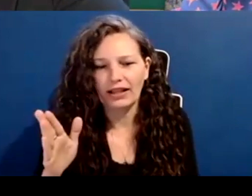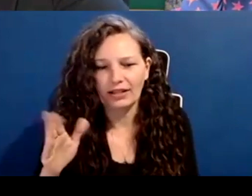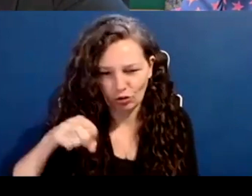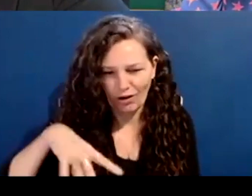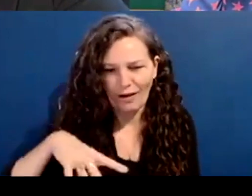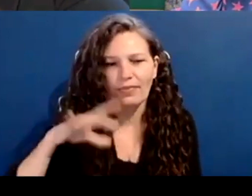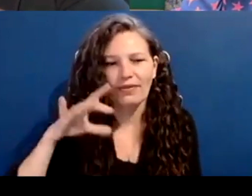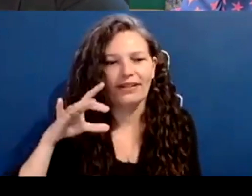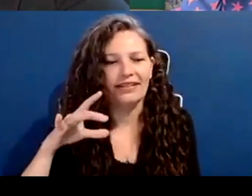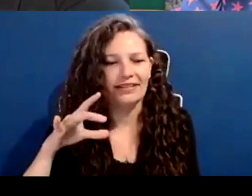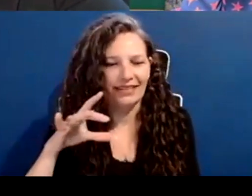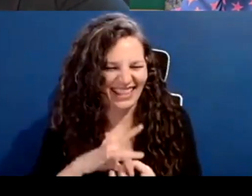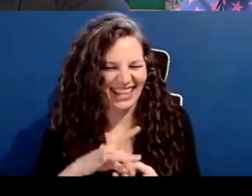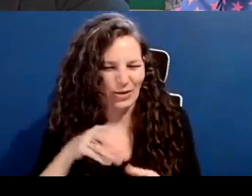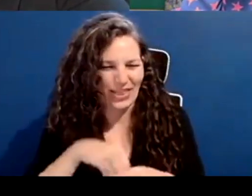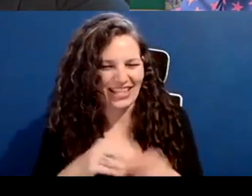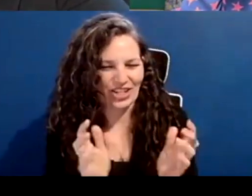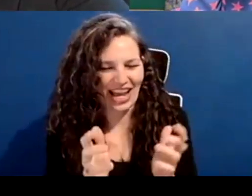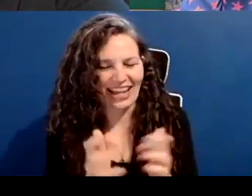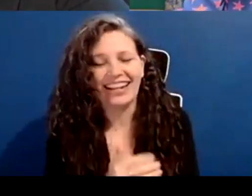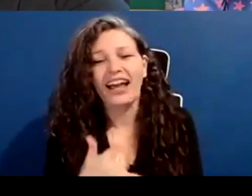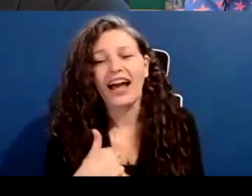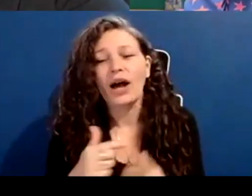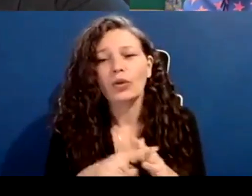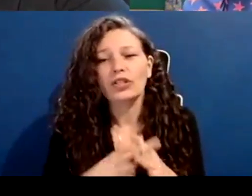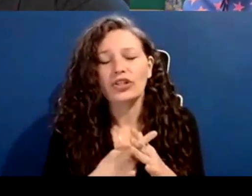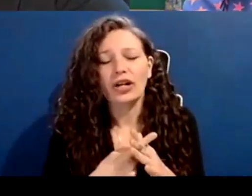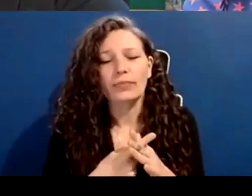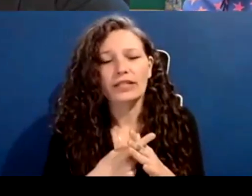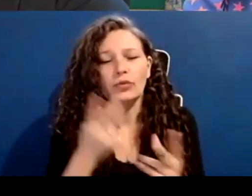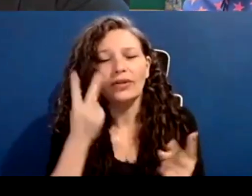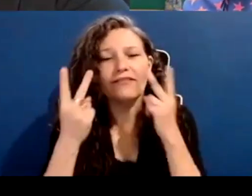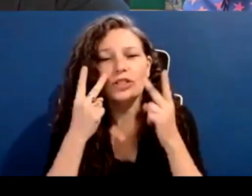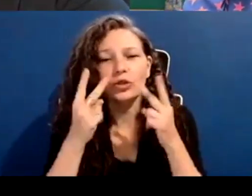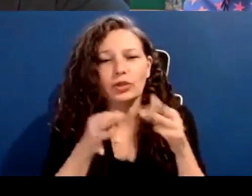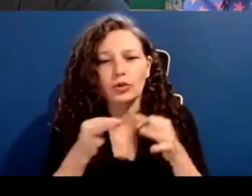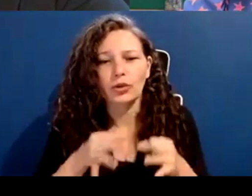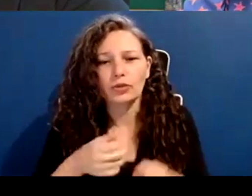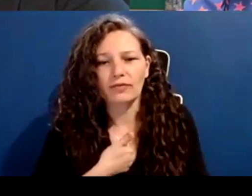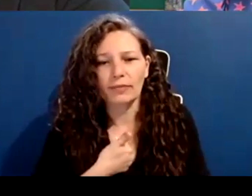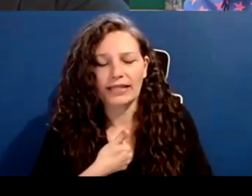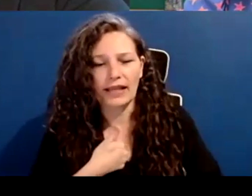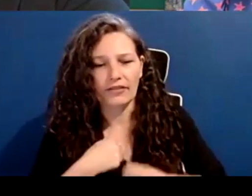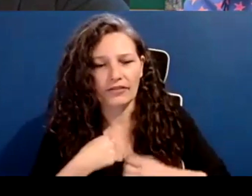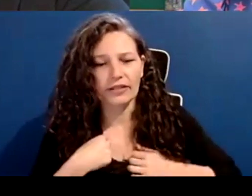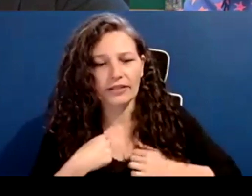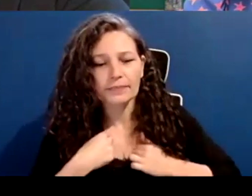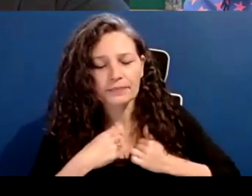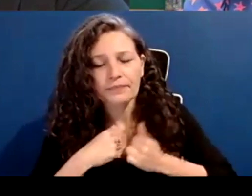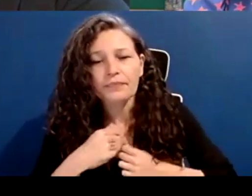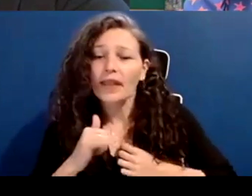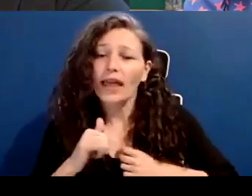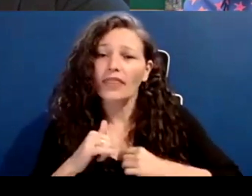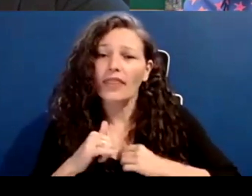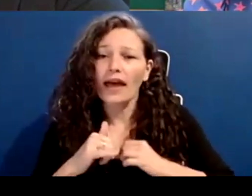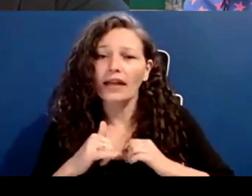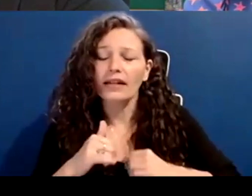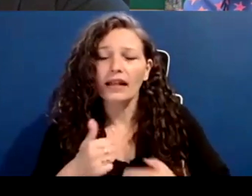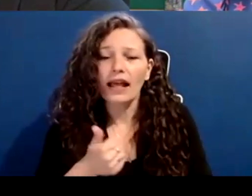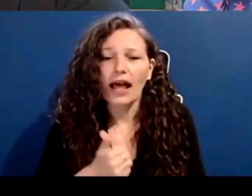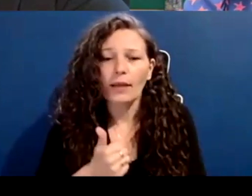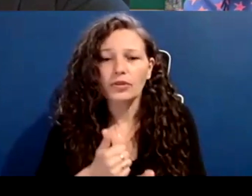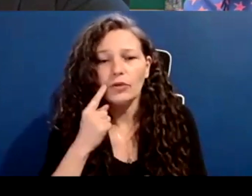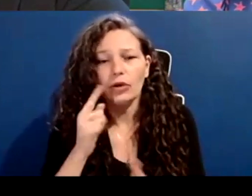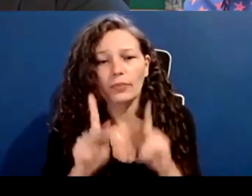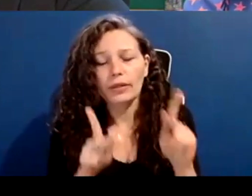So I'll start off by giving a visual description, which is helpful for those